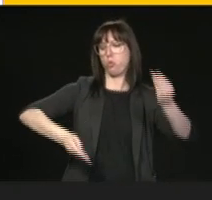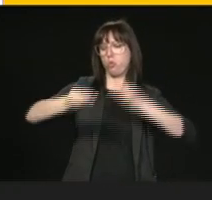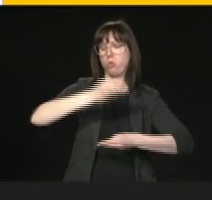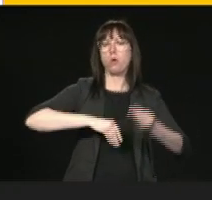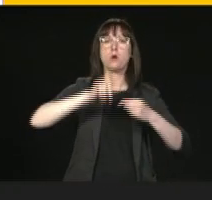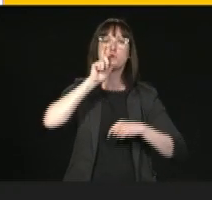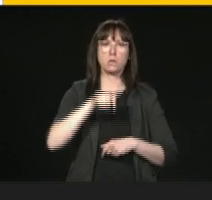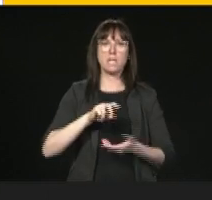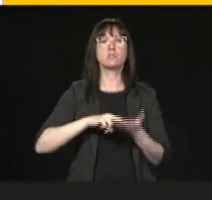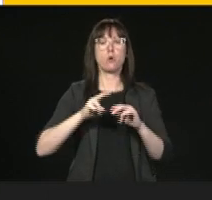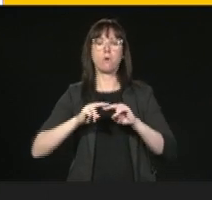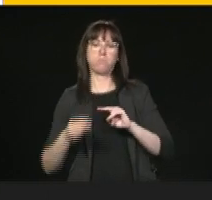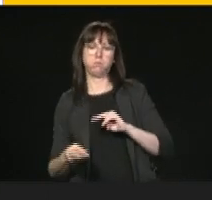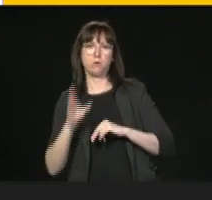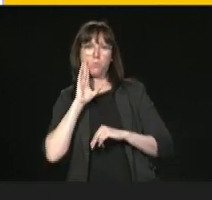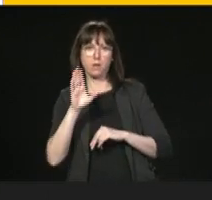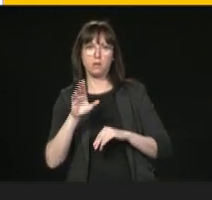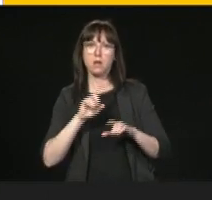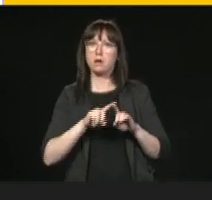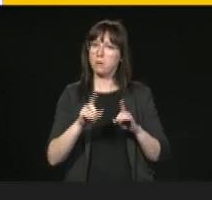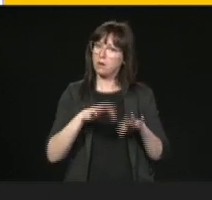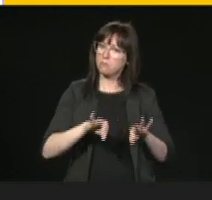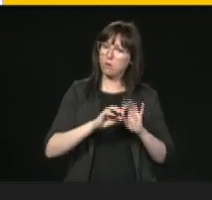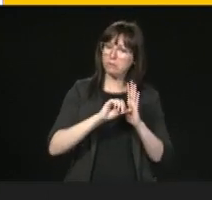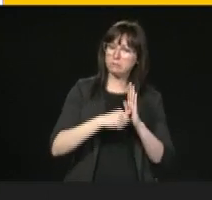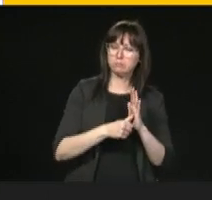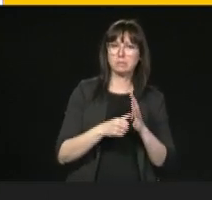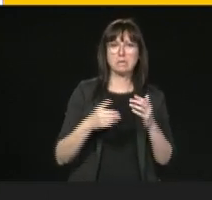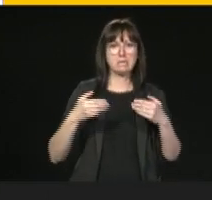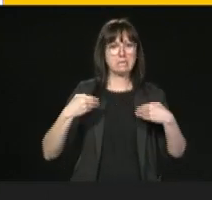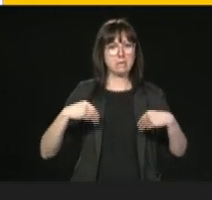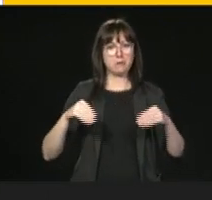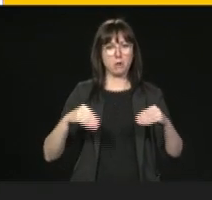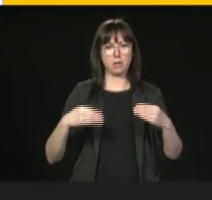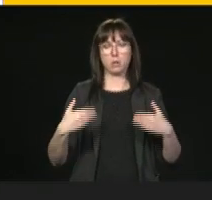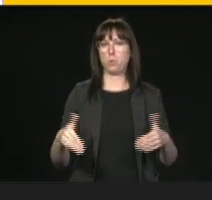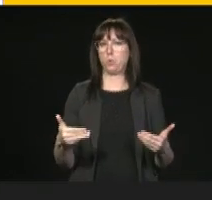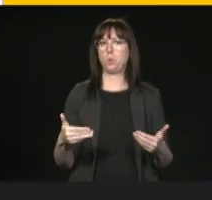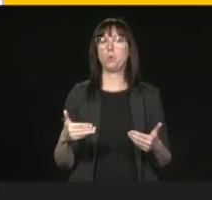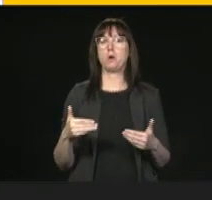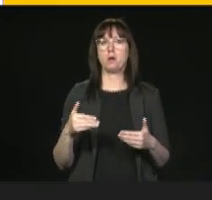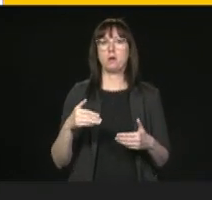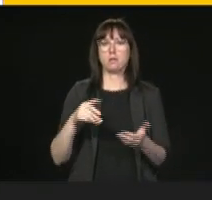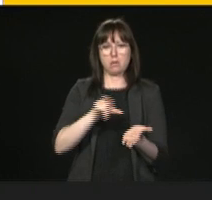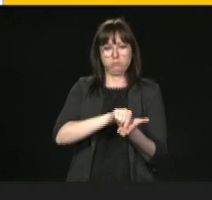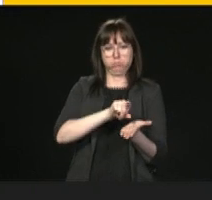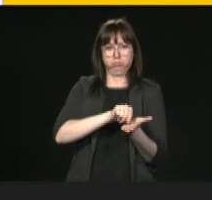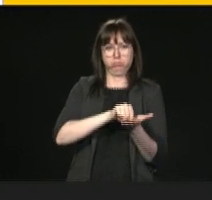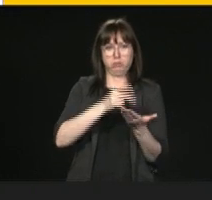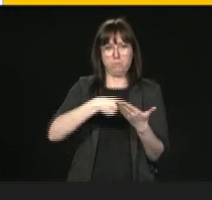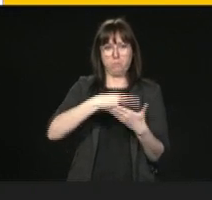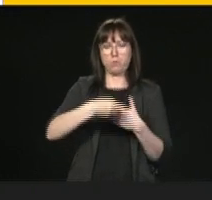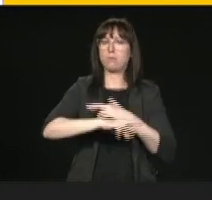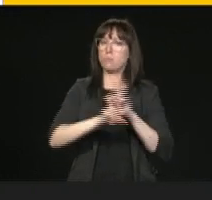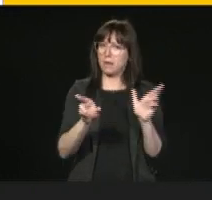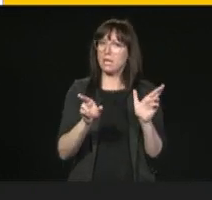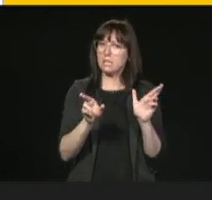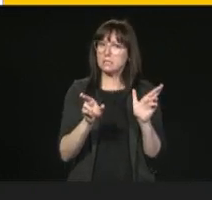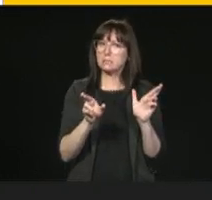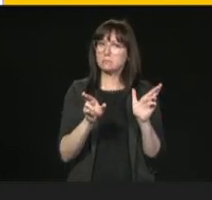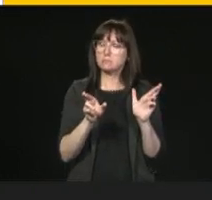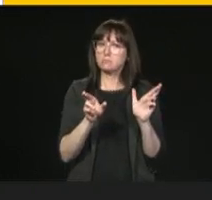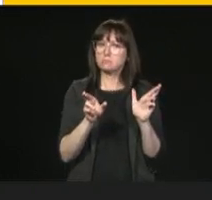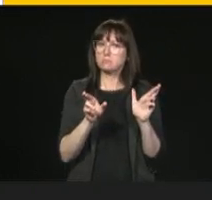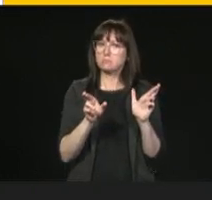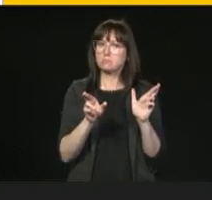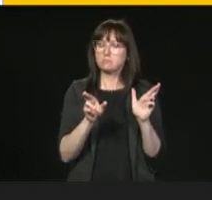that there's that this QE program is there to stay, we've said explicitly today that we will continue to